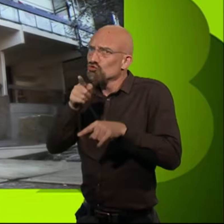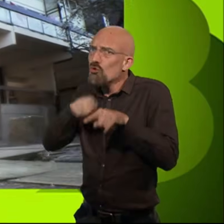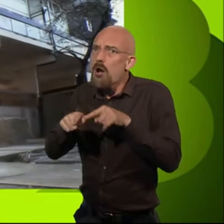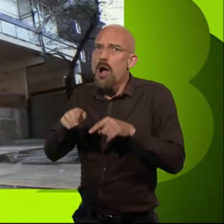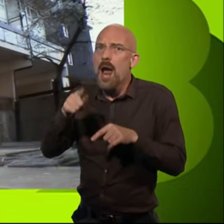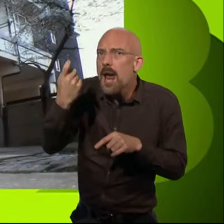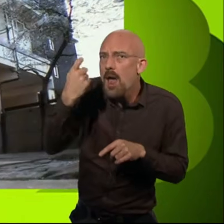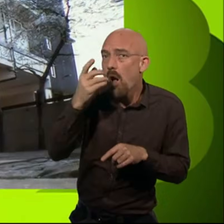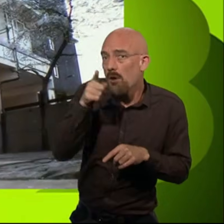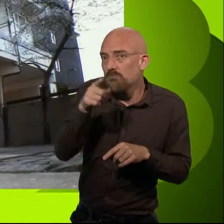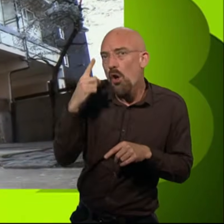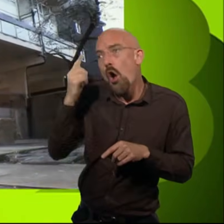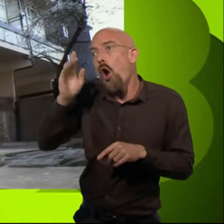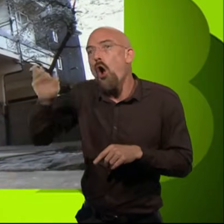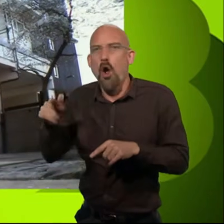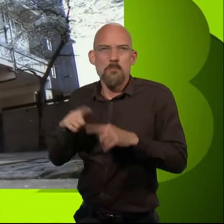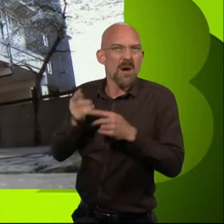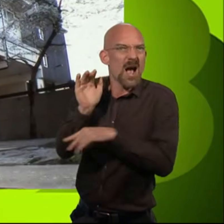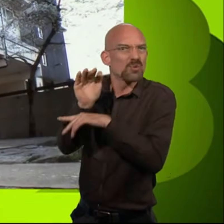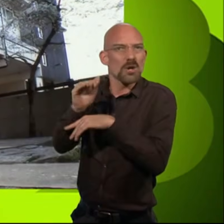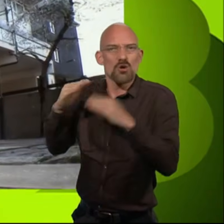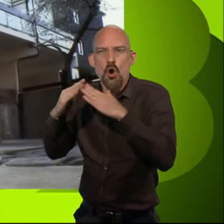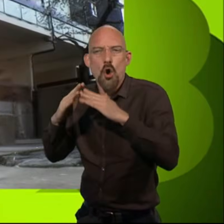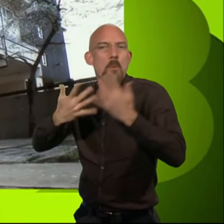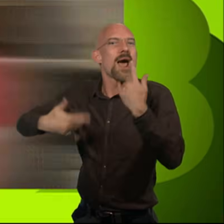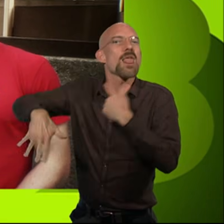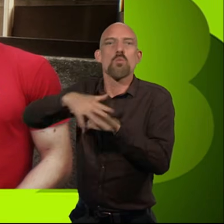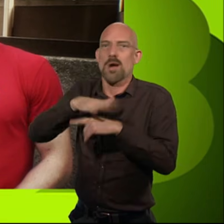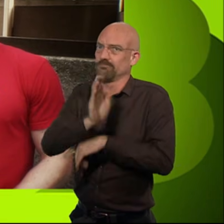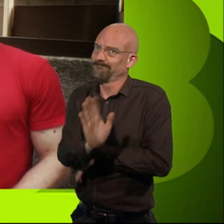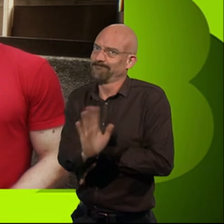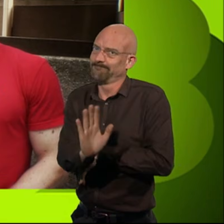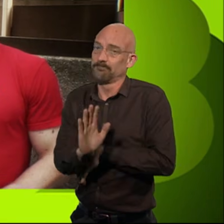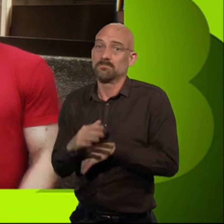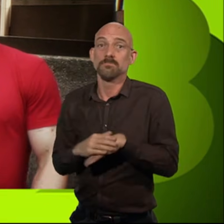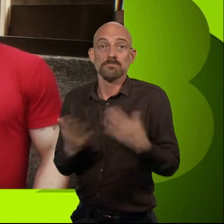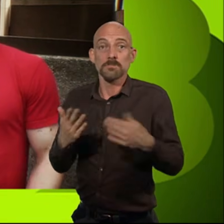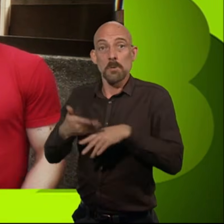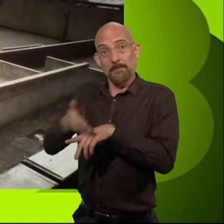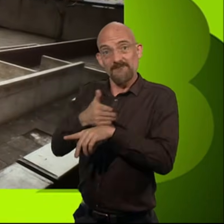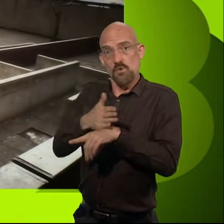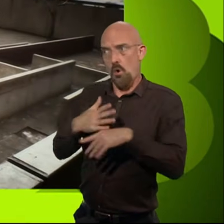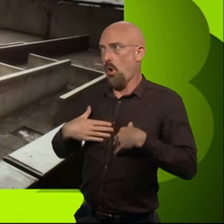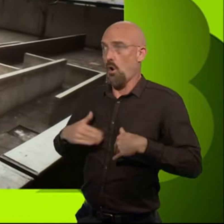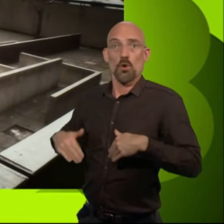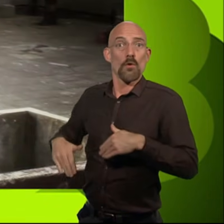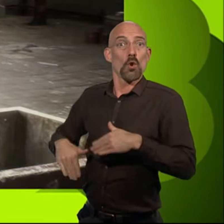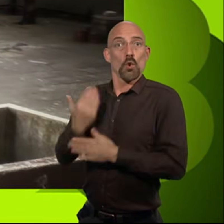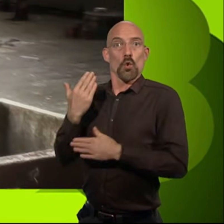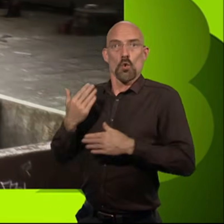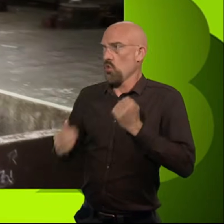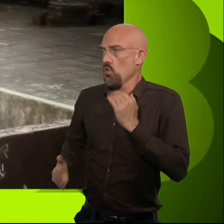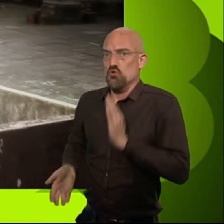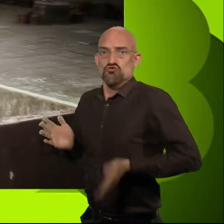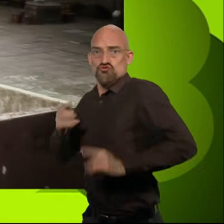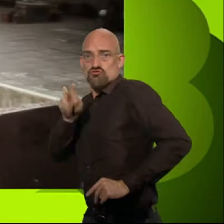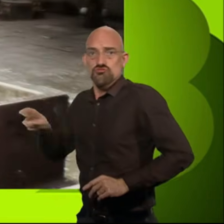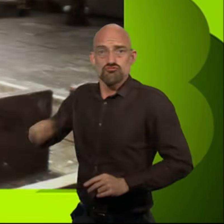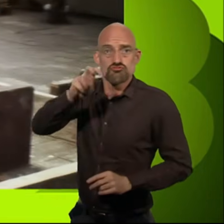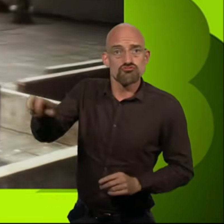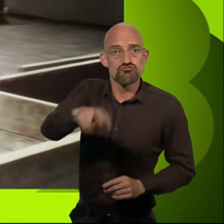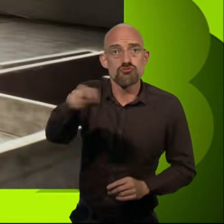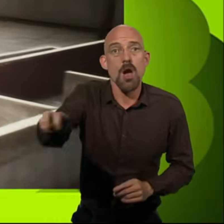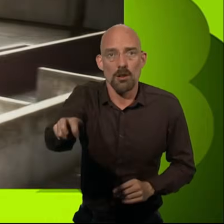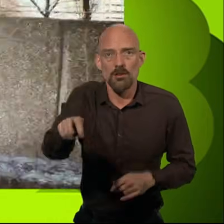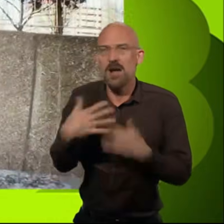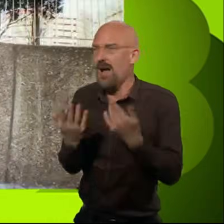outside the home, or anywhere. Before I start a new run, I'll always go and check every piece of equipment. That's very important, safety first. We'll